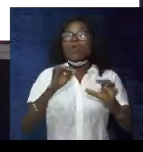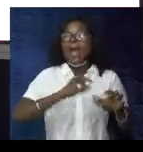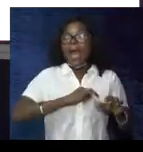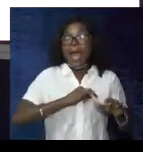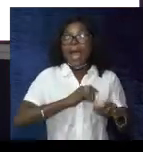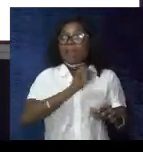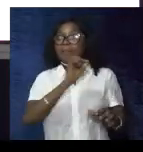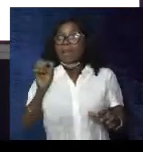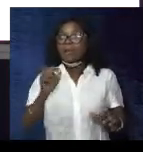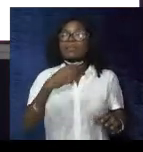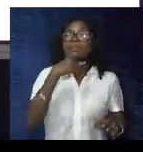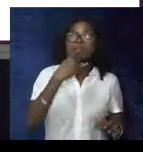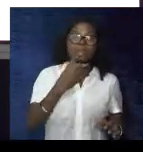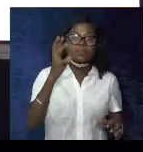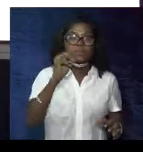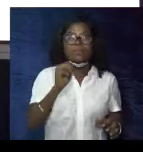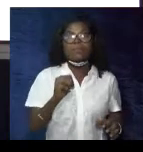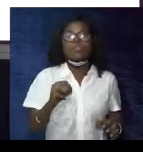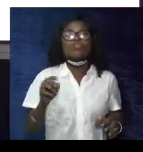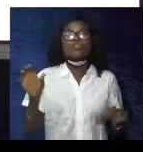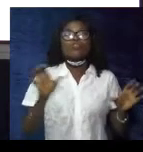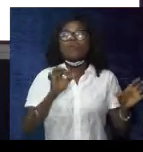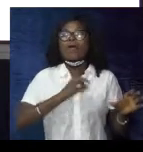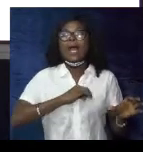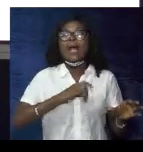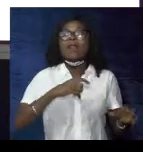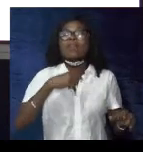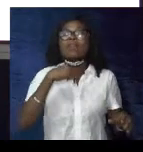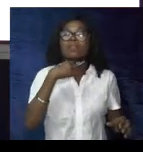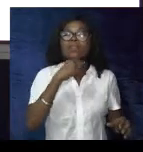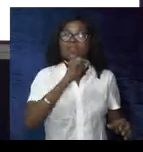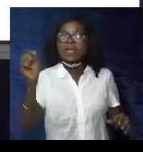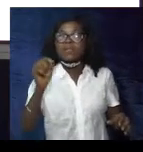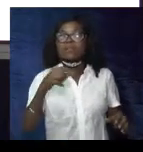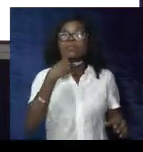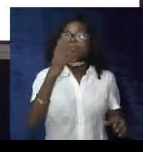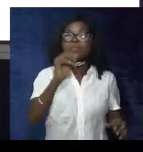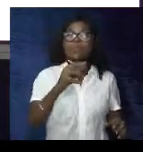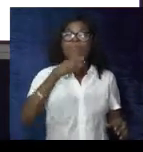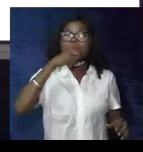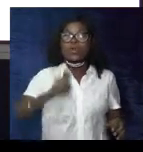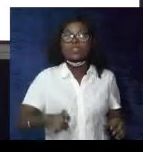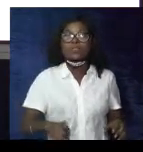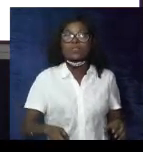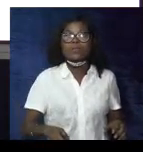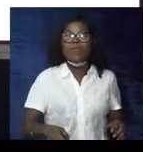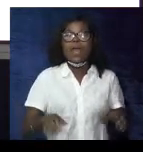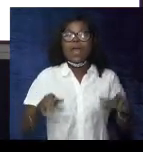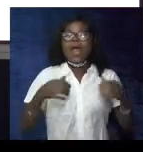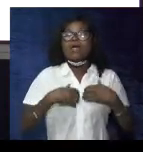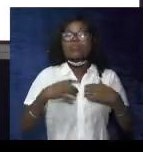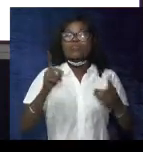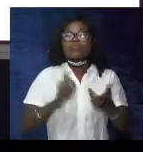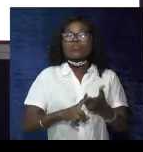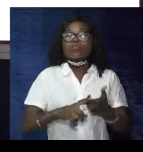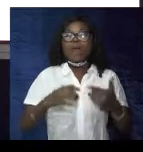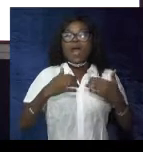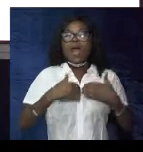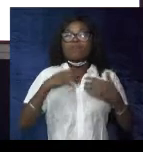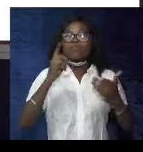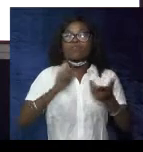Do I dash tell them? Do I dash tell them? Must, has